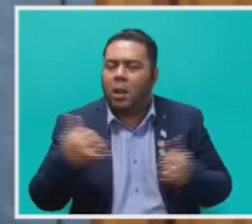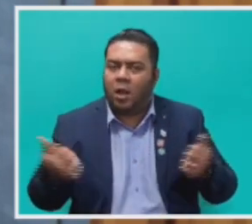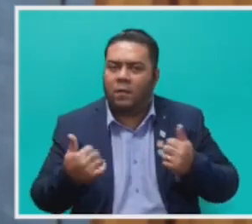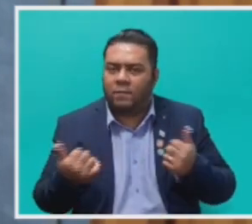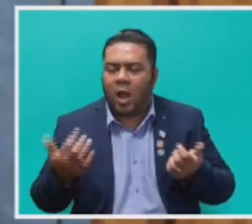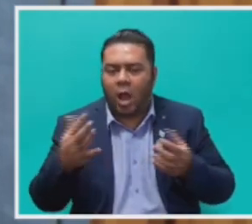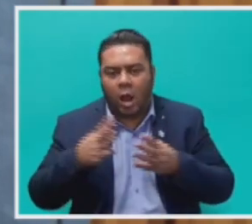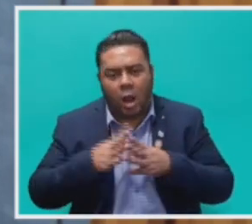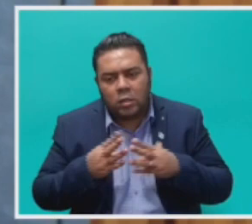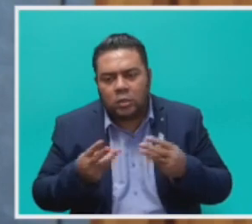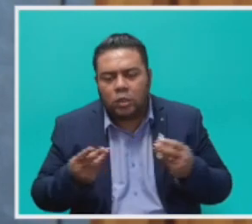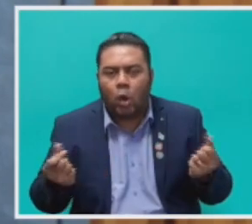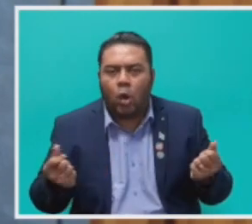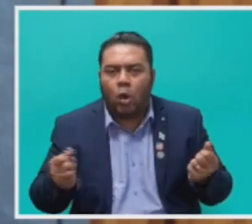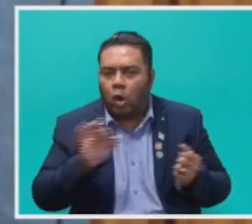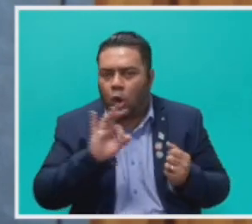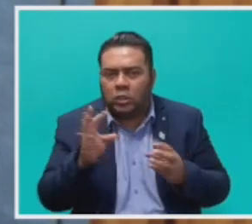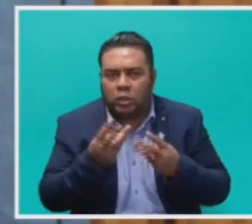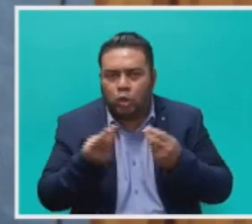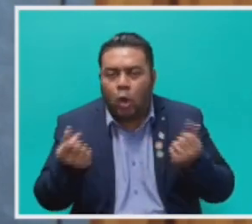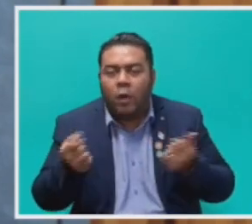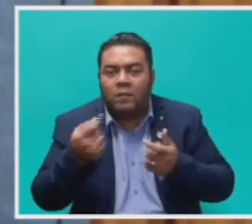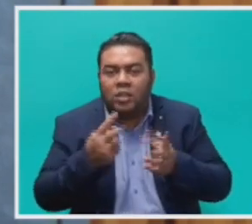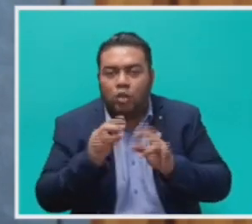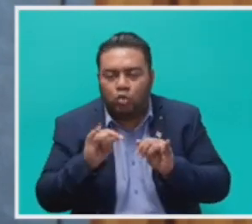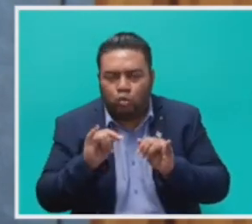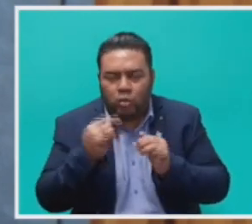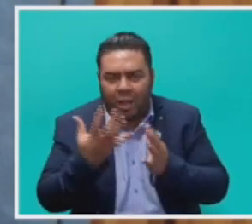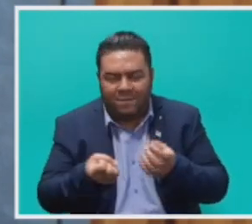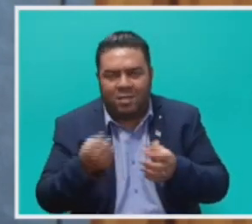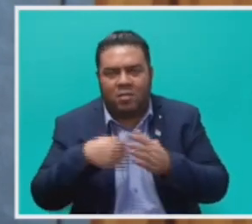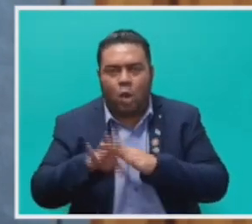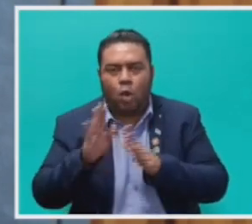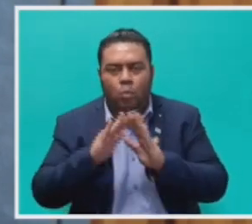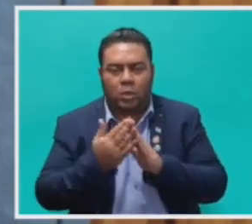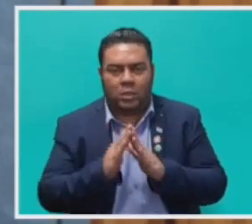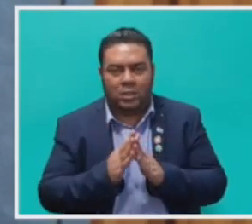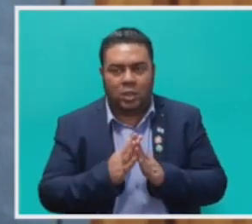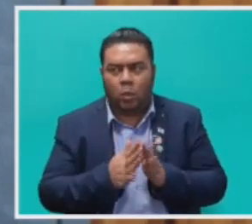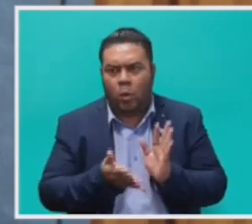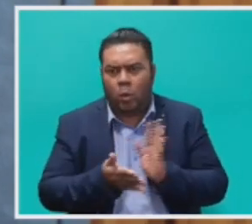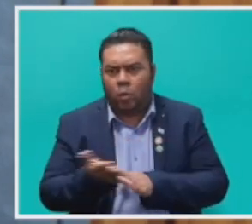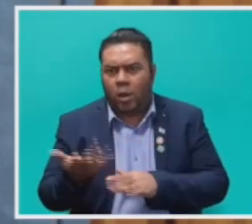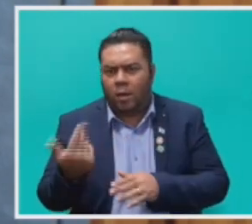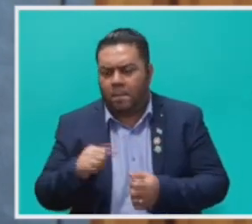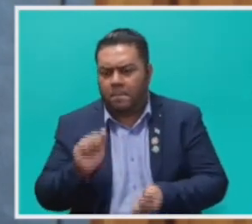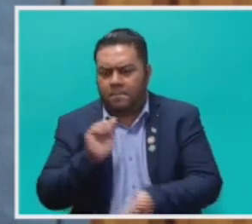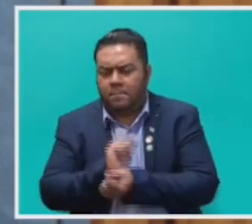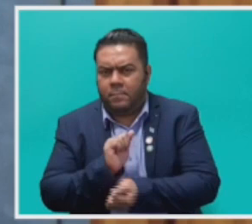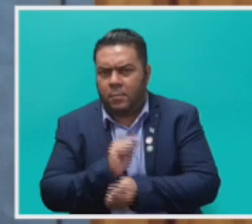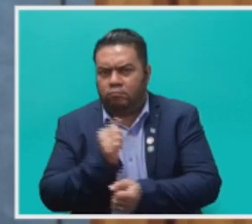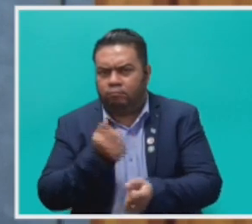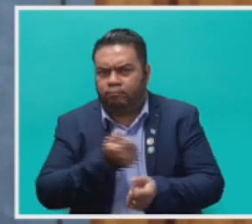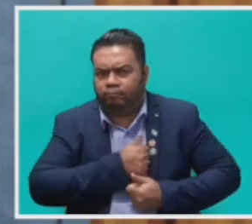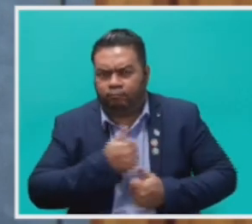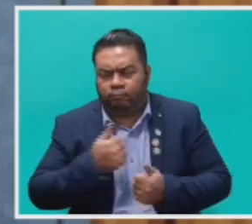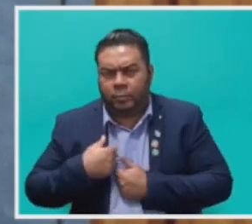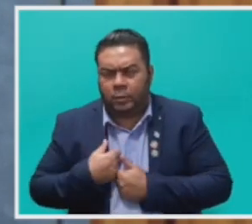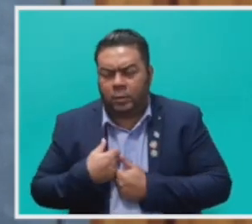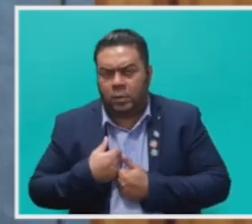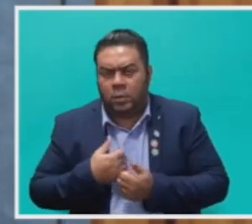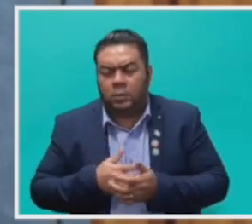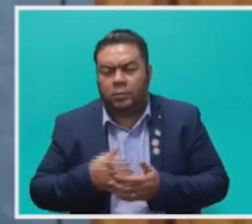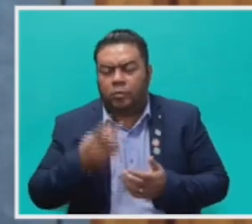issues within the indigenous community also. When we had sessions with our armed forces, I realized that those who serve as